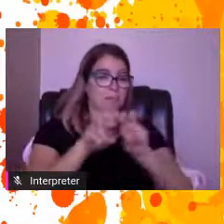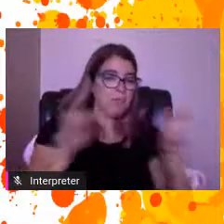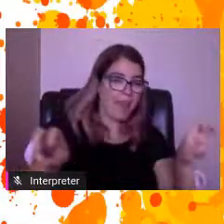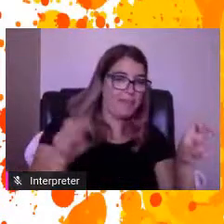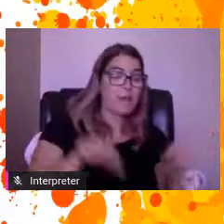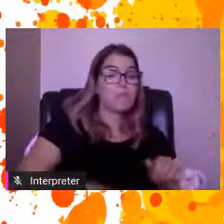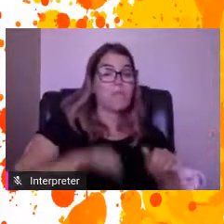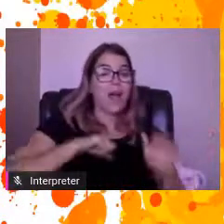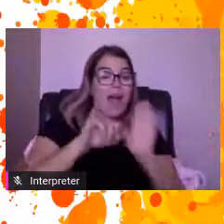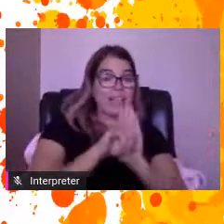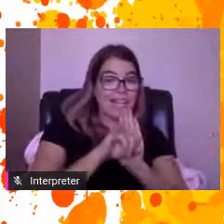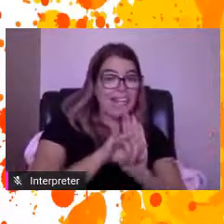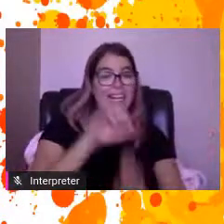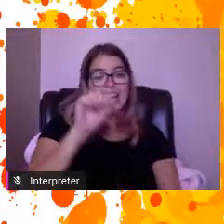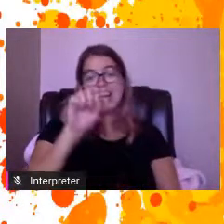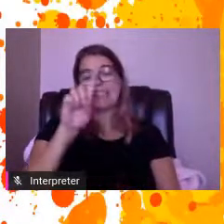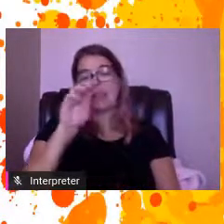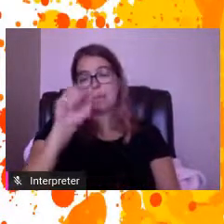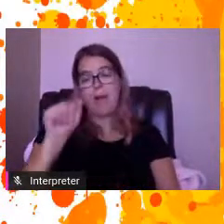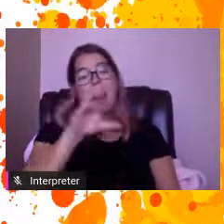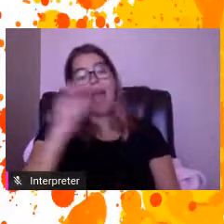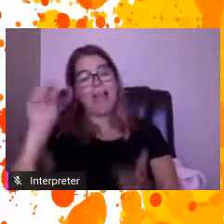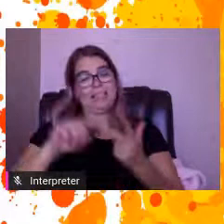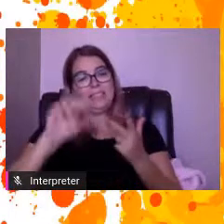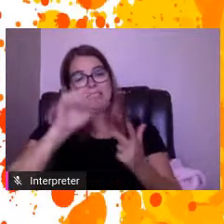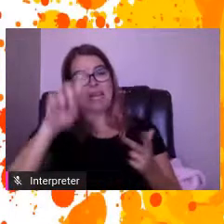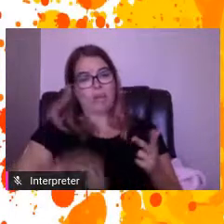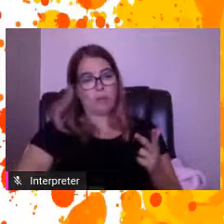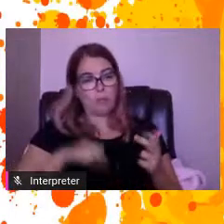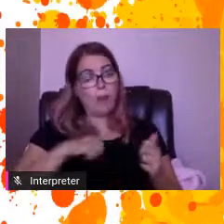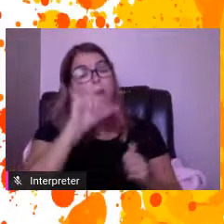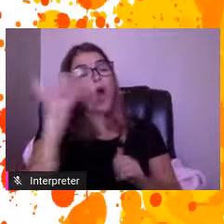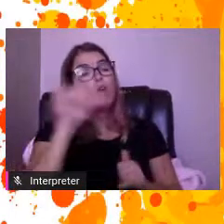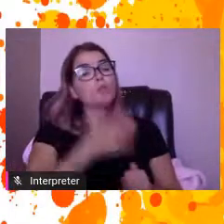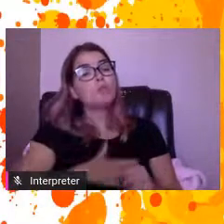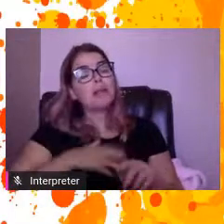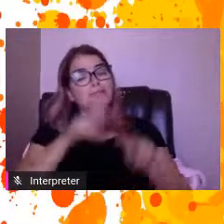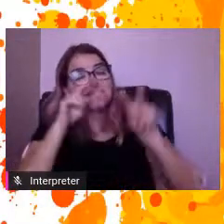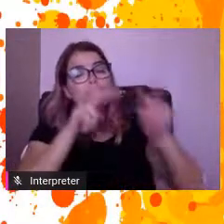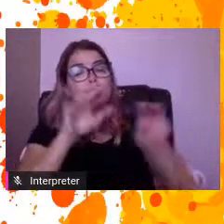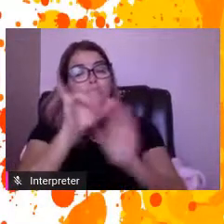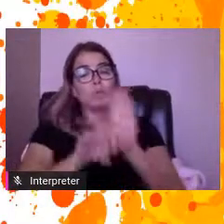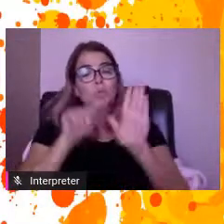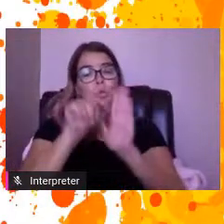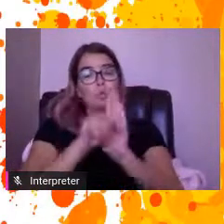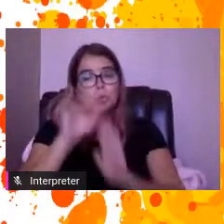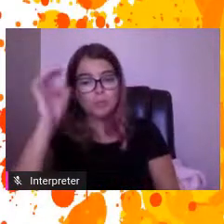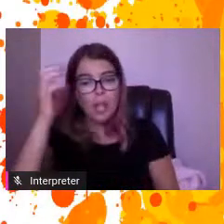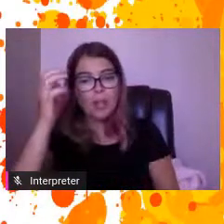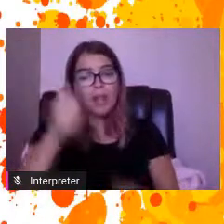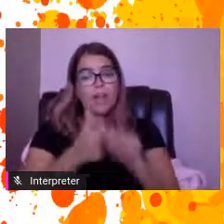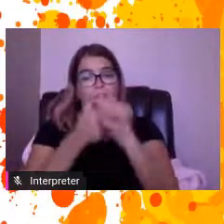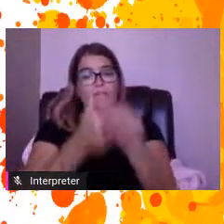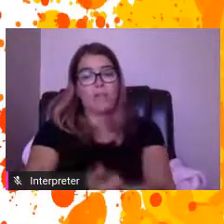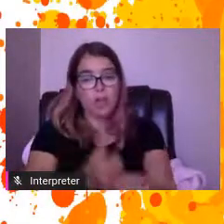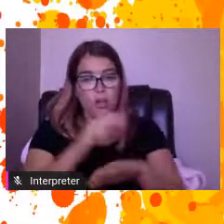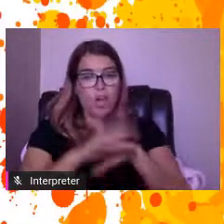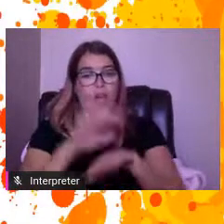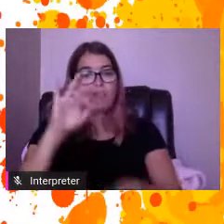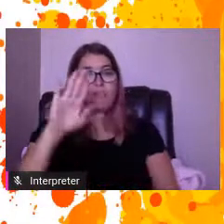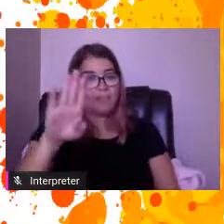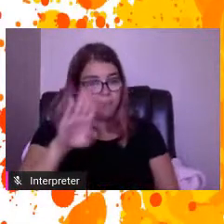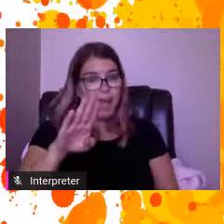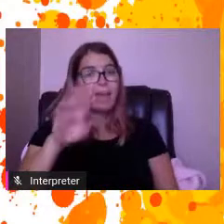Diego Pride. Lastly, please remember to subscribe to the museum's YouTube channel, hit notifications, and follow us on Facebook, Instagram, and